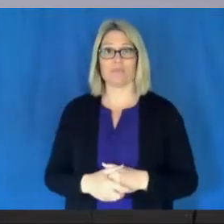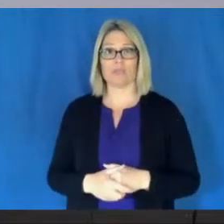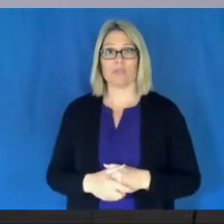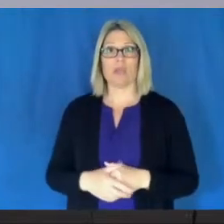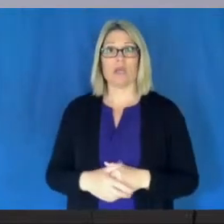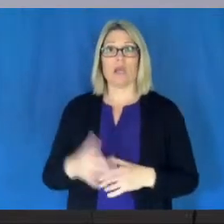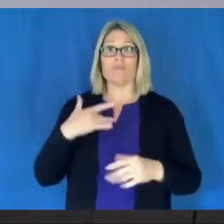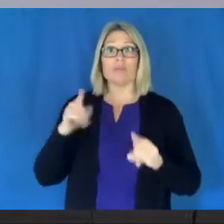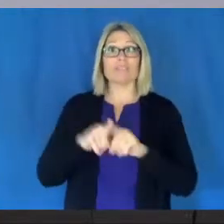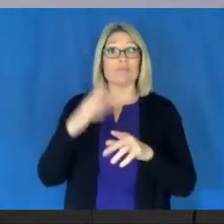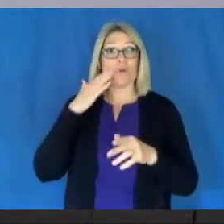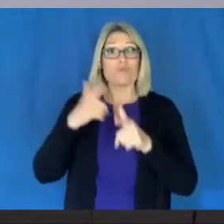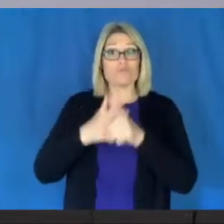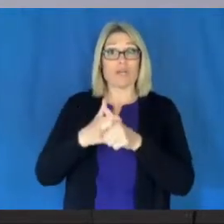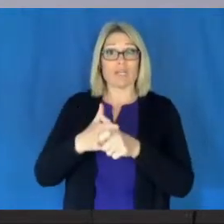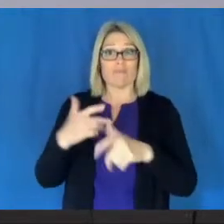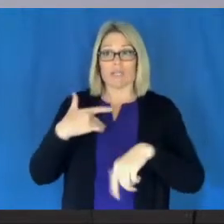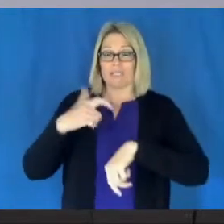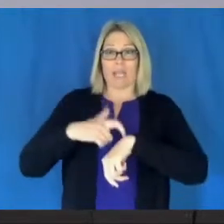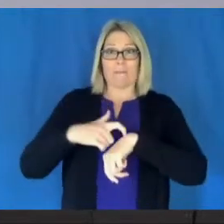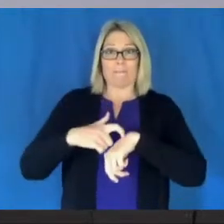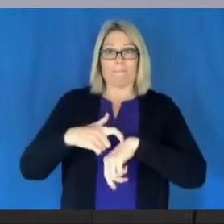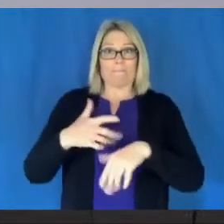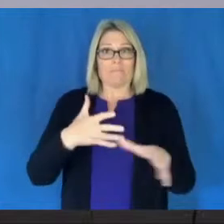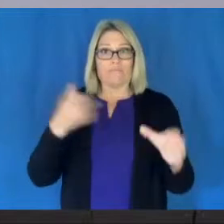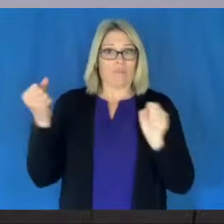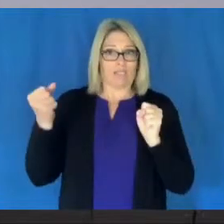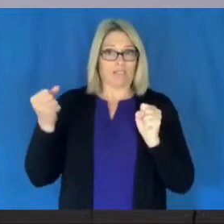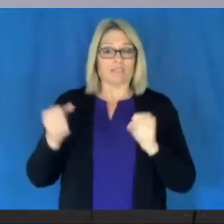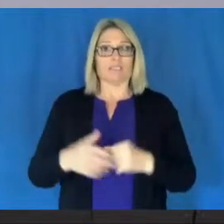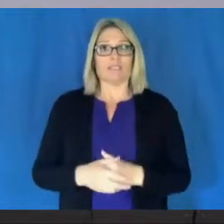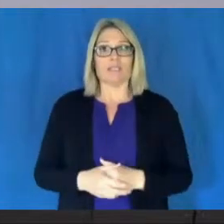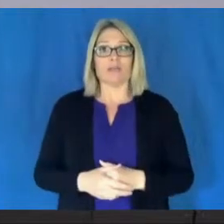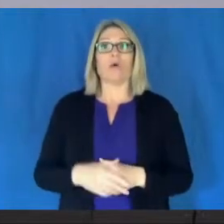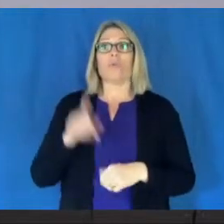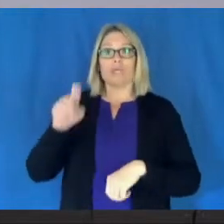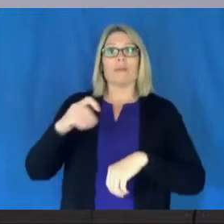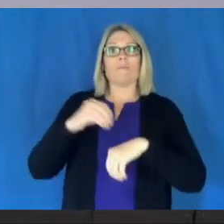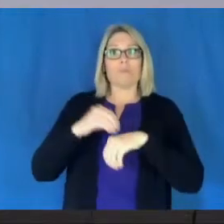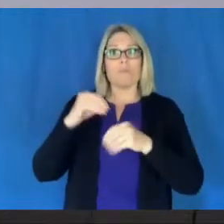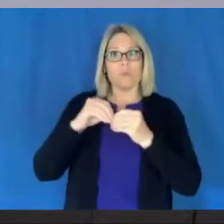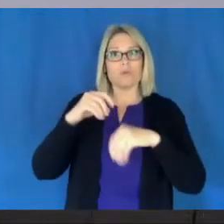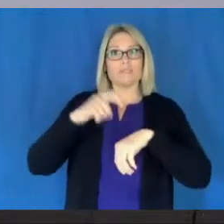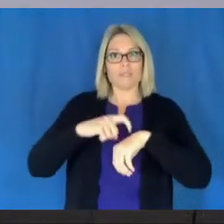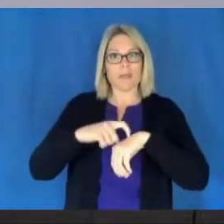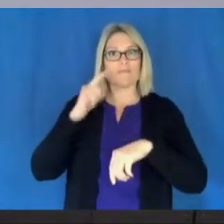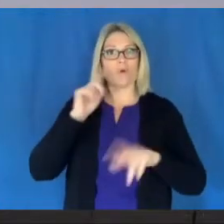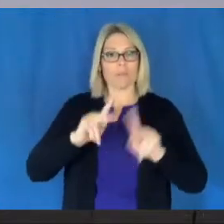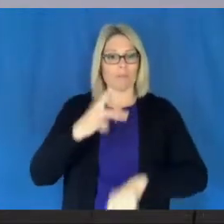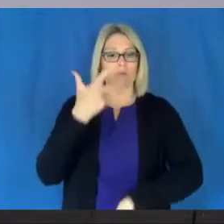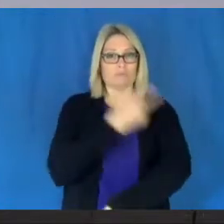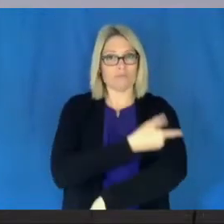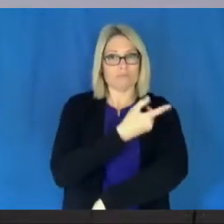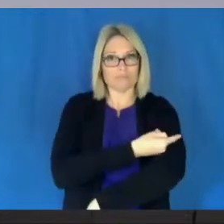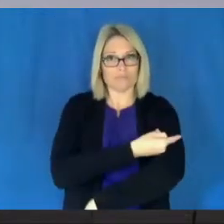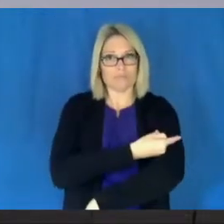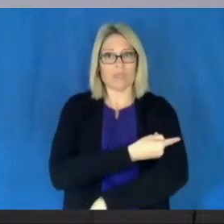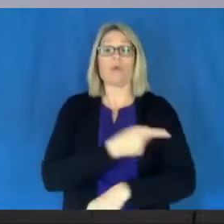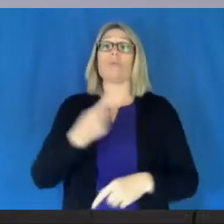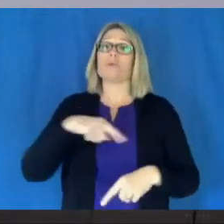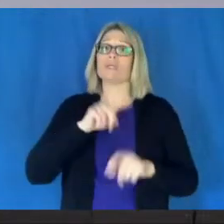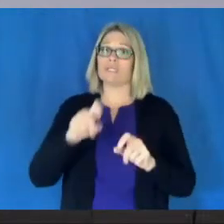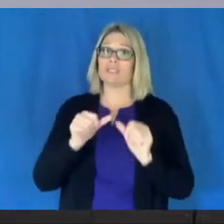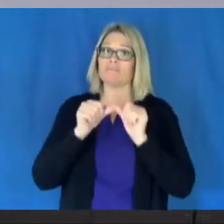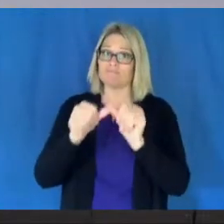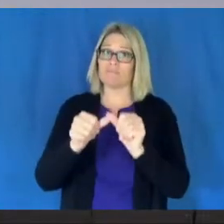marathon. And as we continue our journey and buy more time to get more islanders immunized, let us continue to be patient and continue to